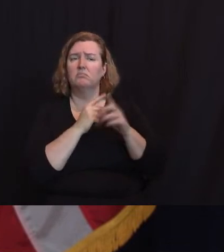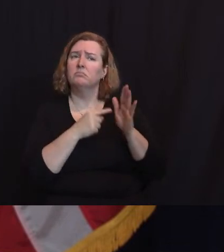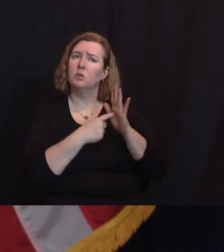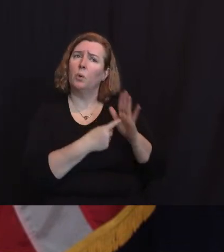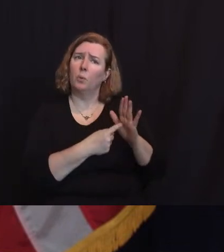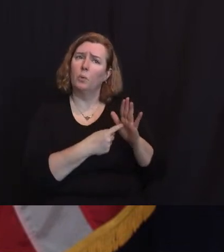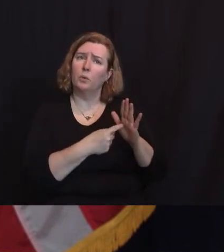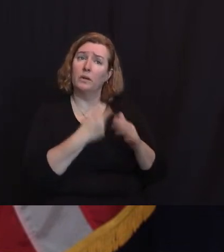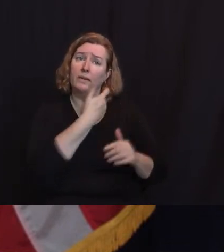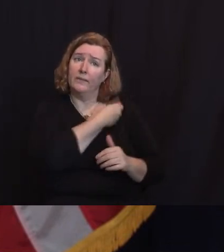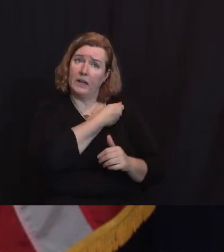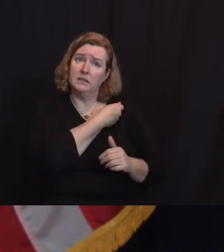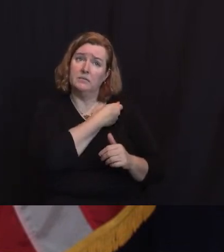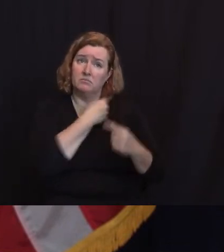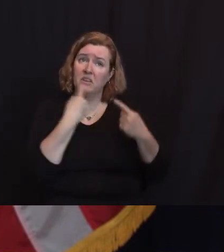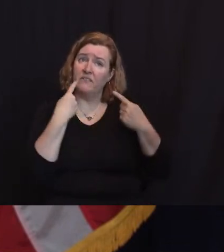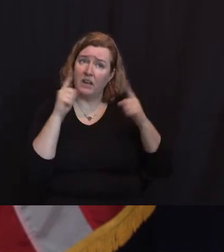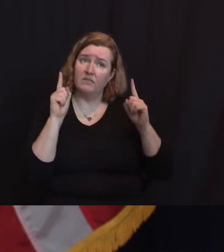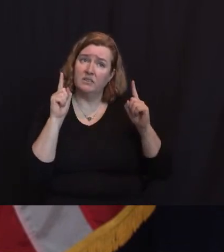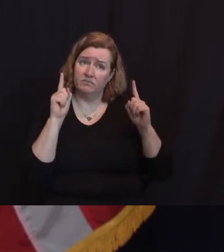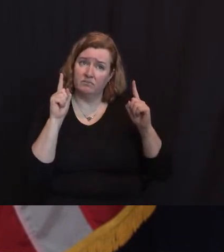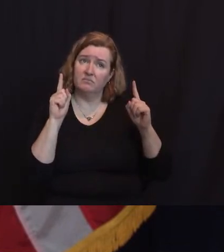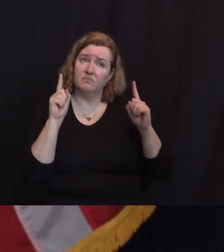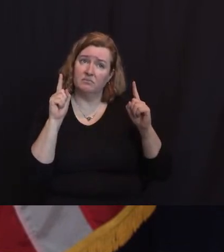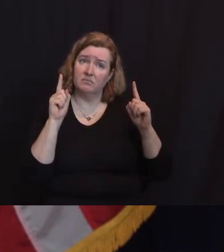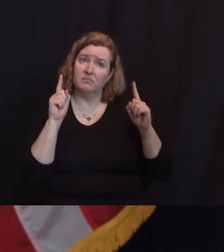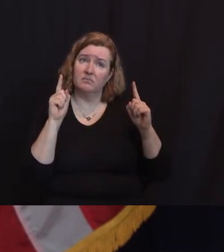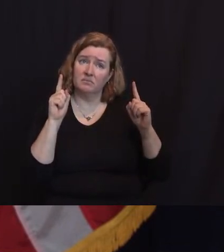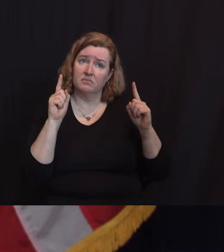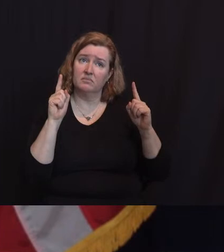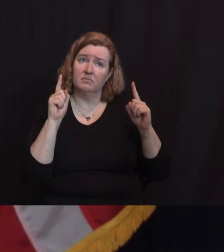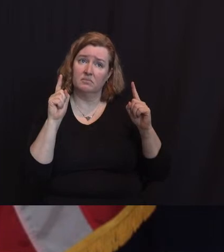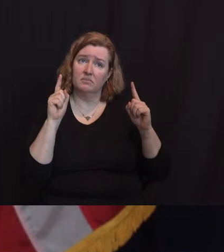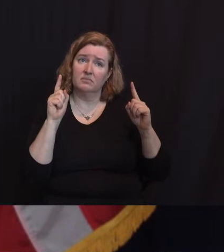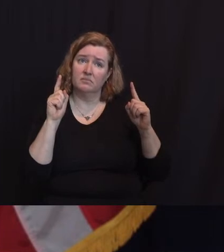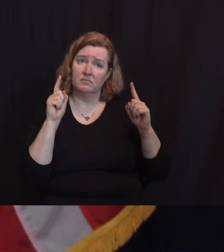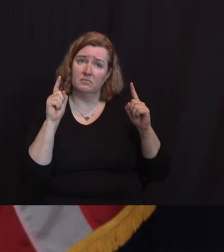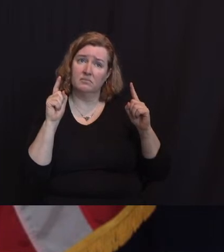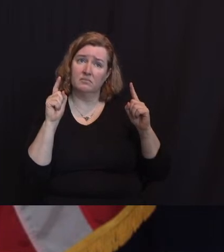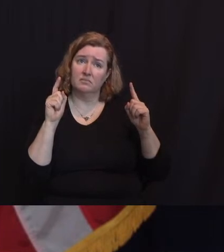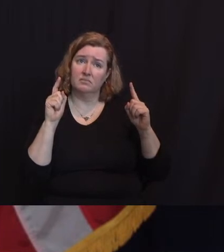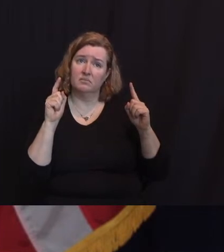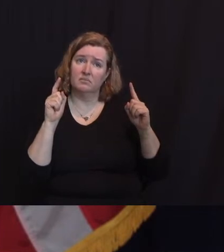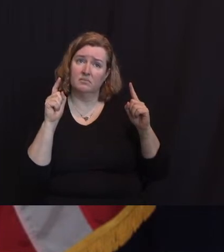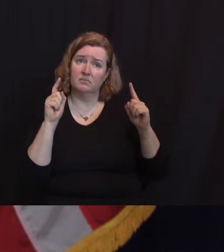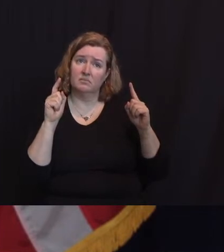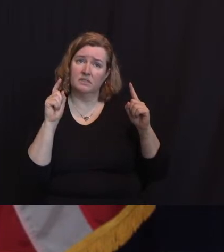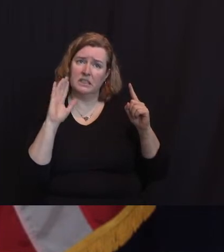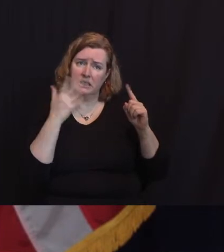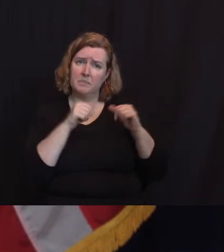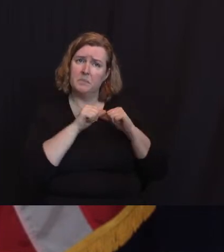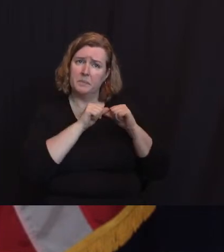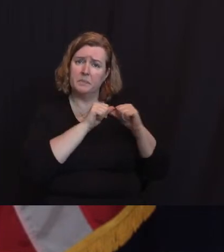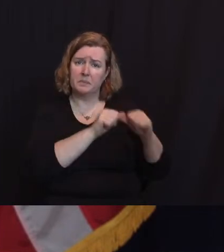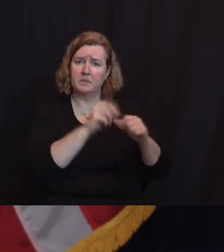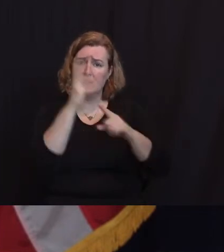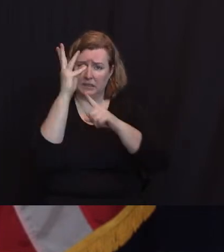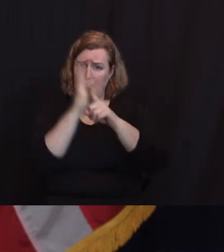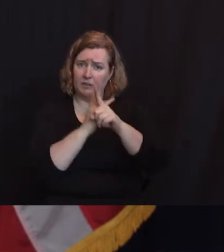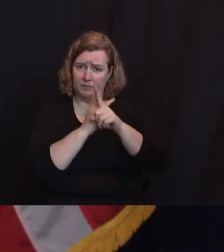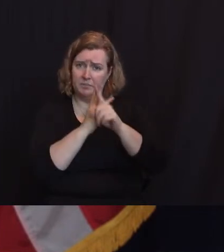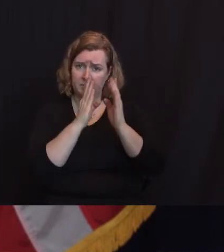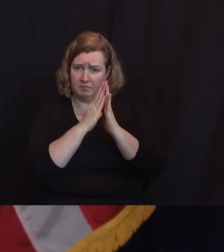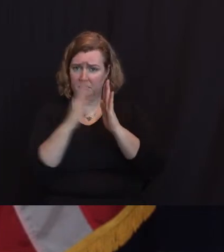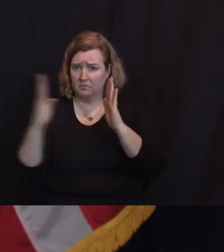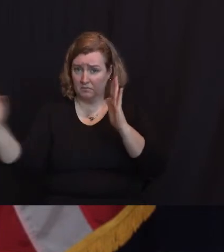effectiveness of their vaccine or the efficacy of those who were enrolled in clinical trials extend it through that 6-month period.